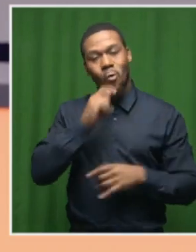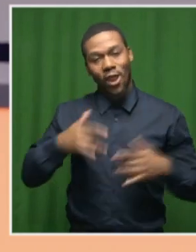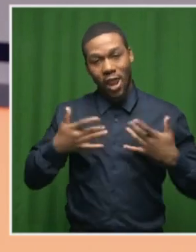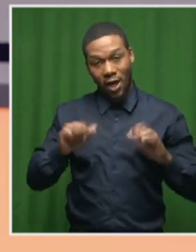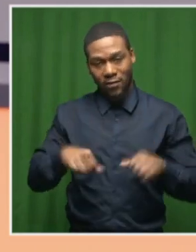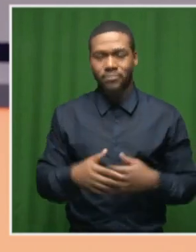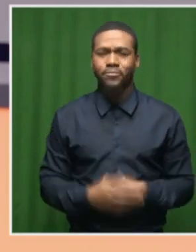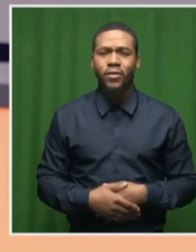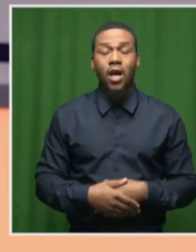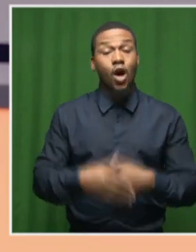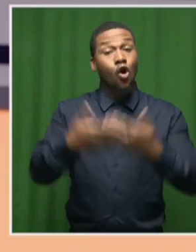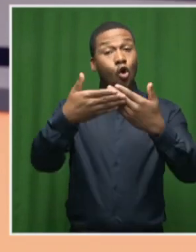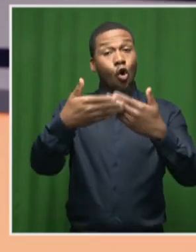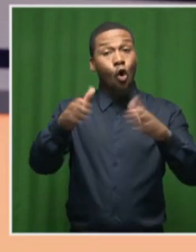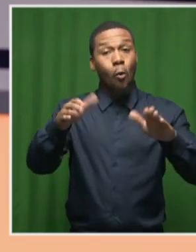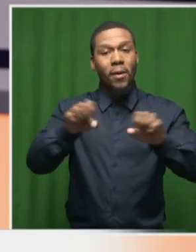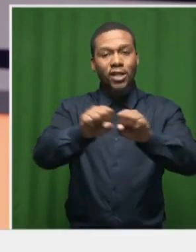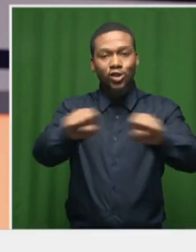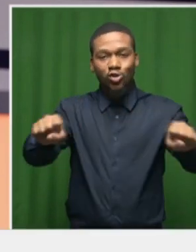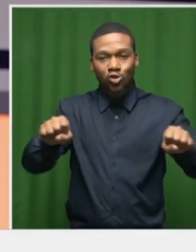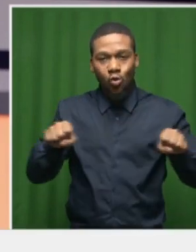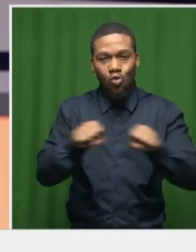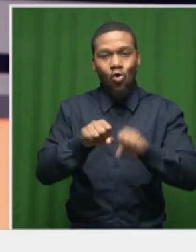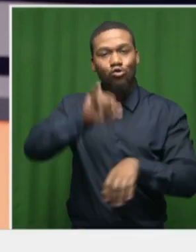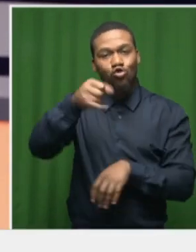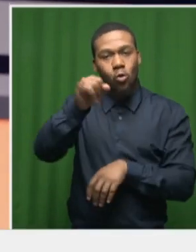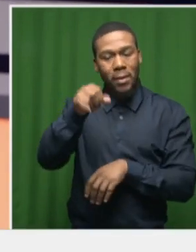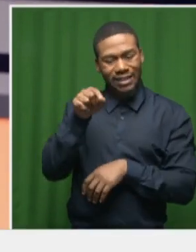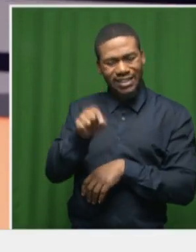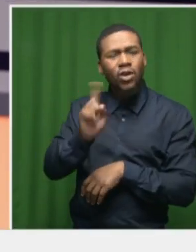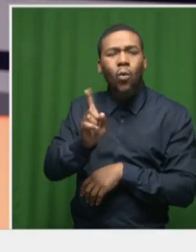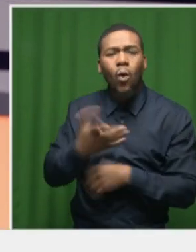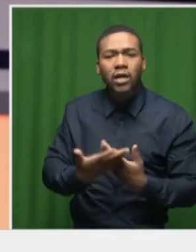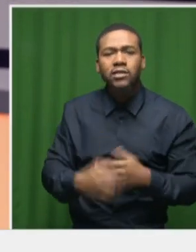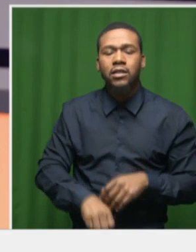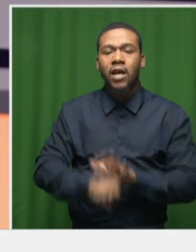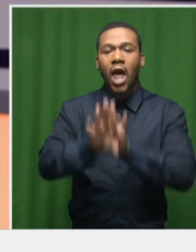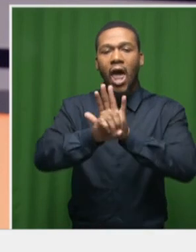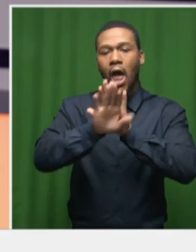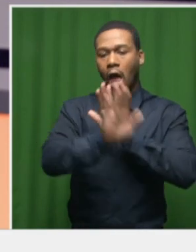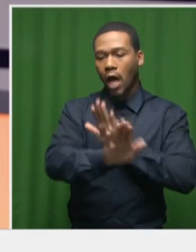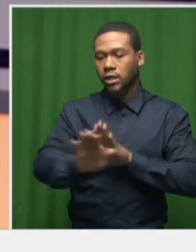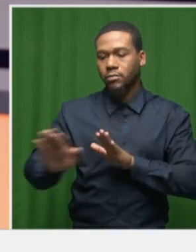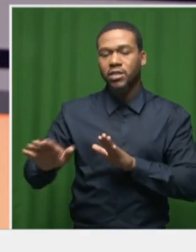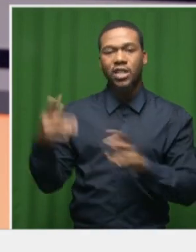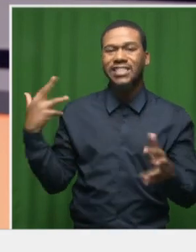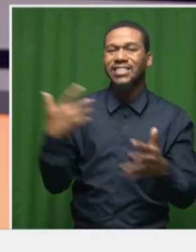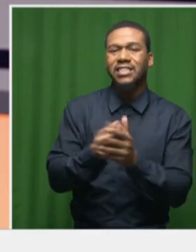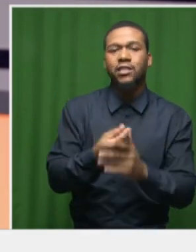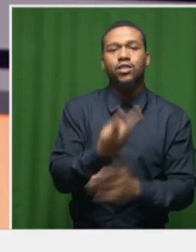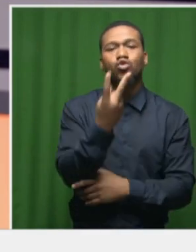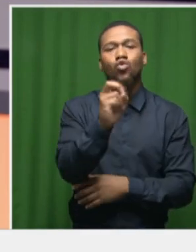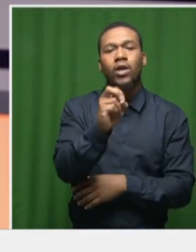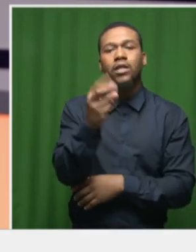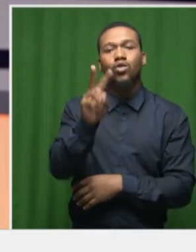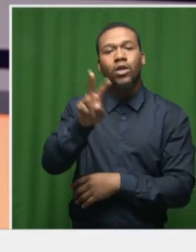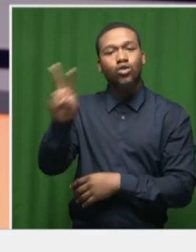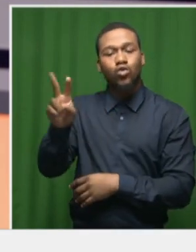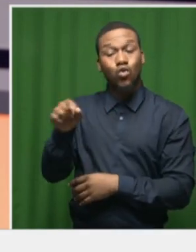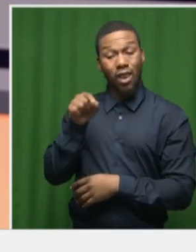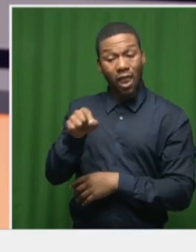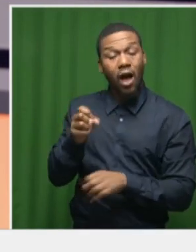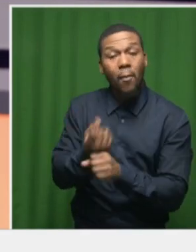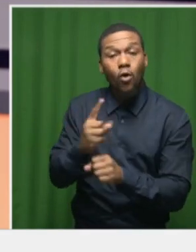Open Studios Joburg is a unique exhibition that took place in 2022 and allowed over 100 working artists to be seen in their